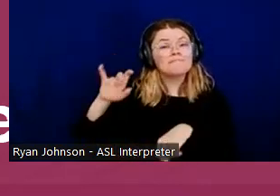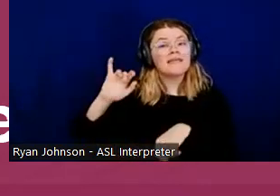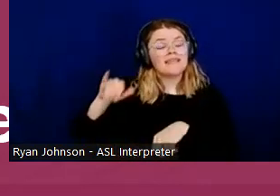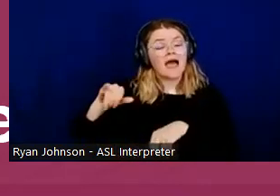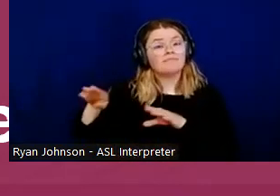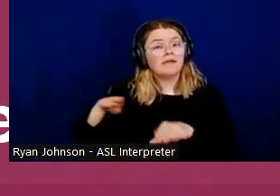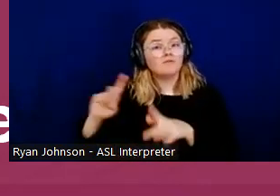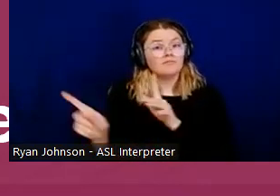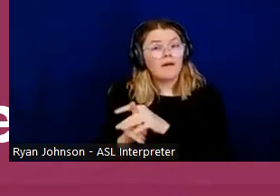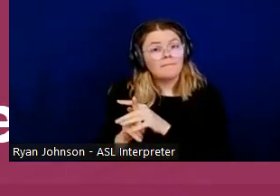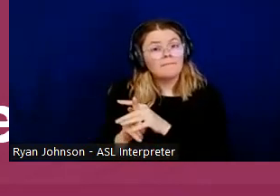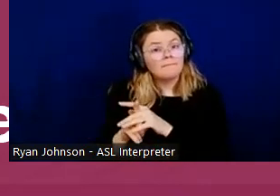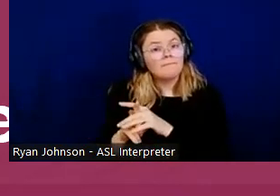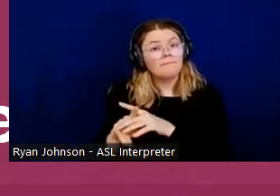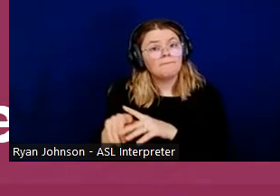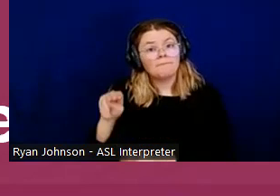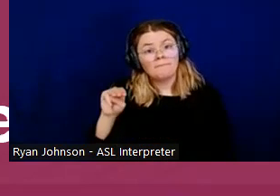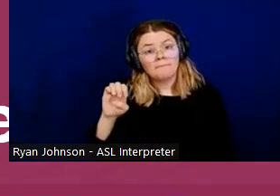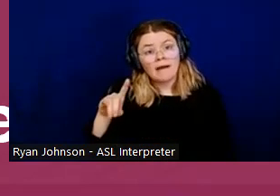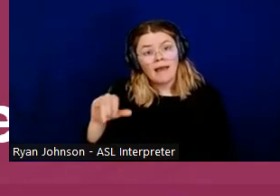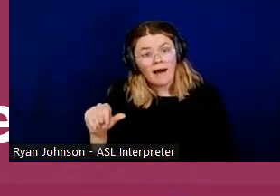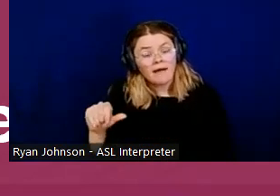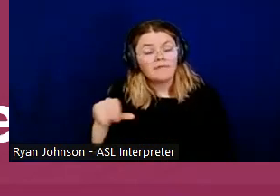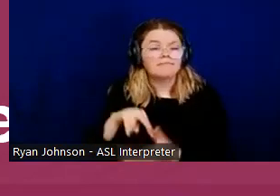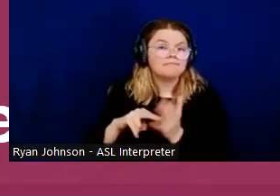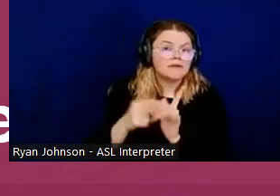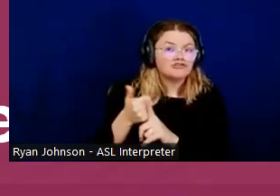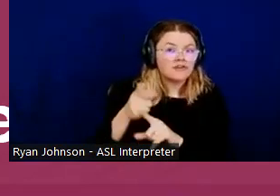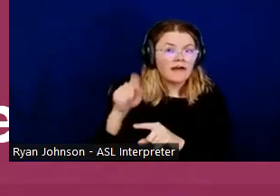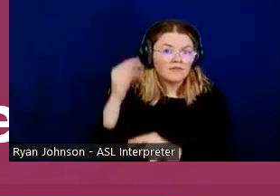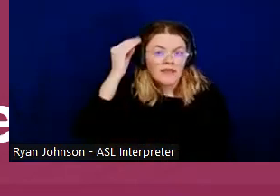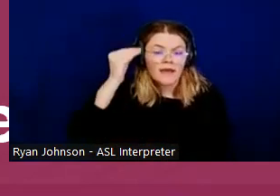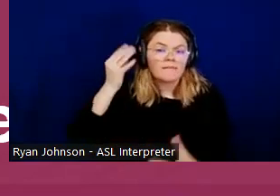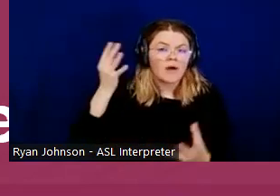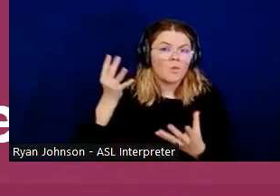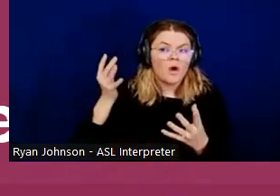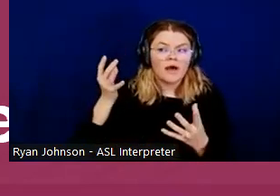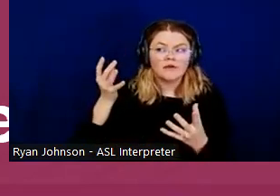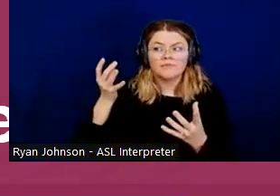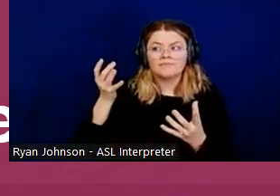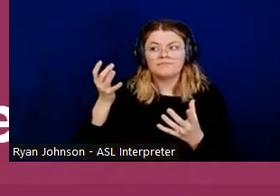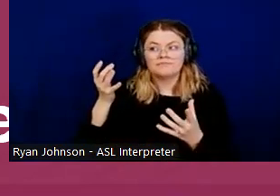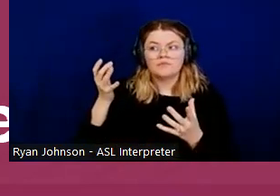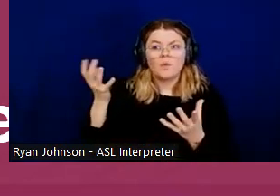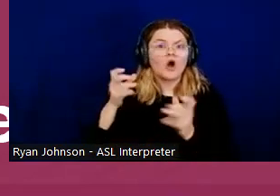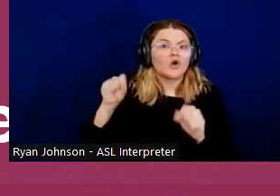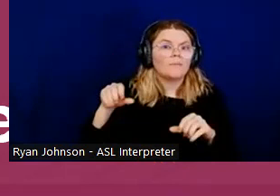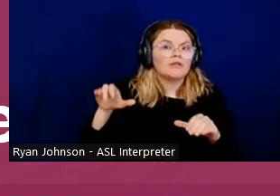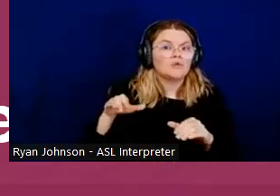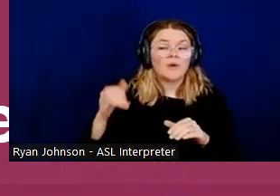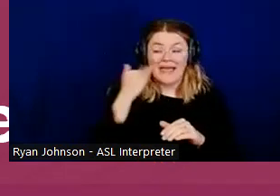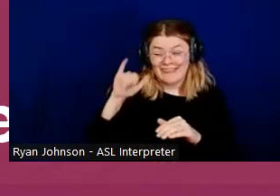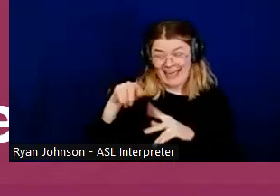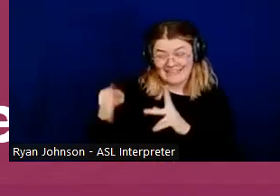can and should be done if the made-up abuse you saw on TV was real. And if